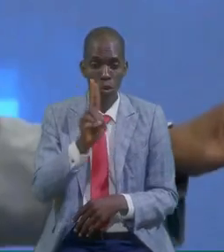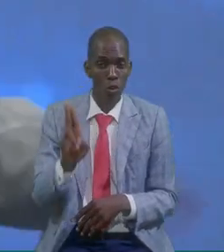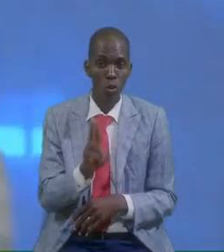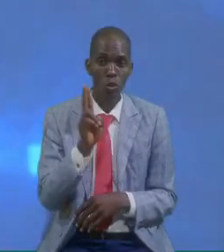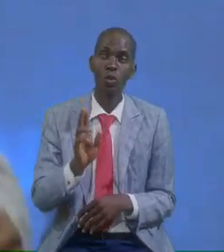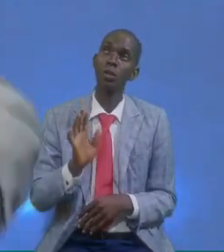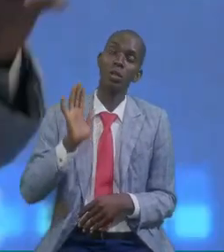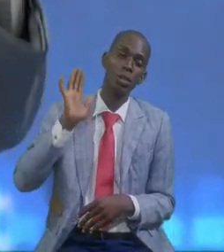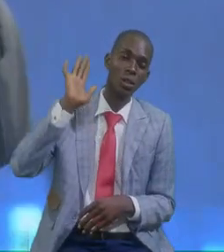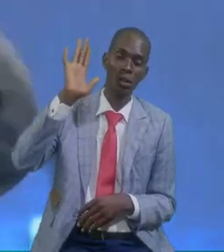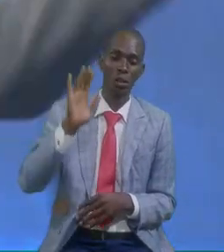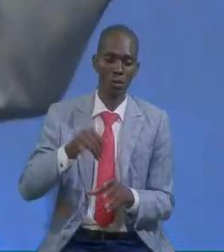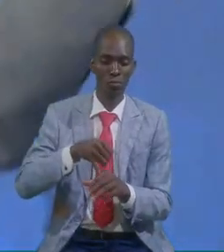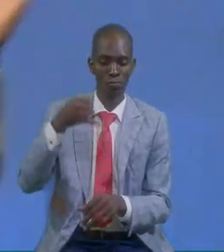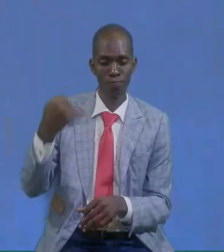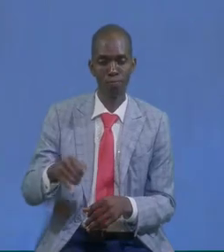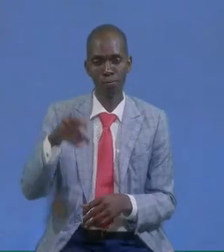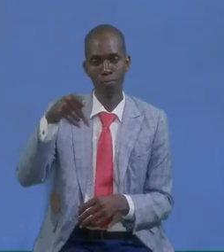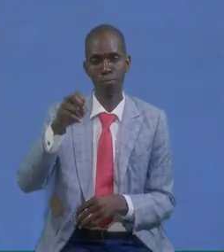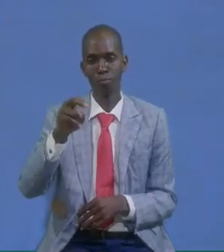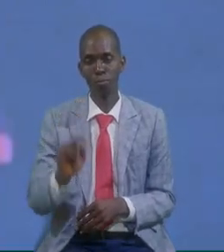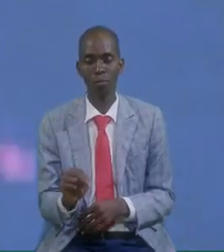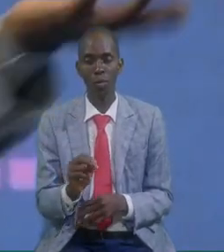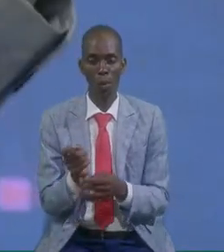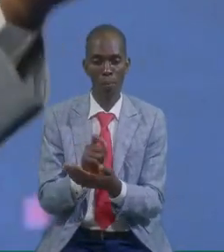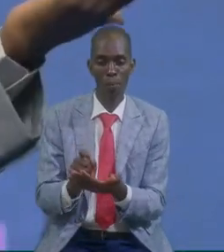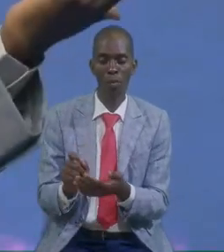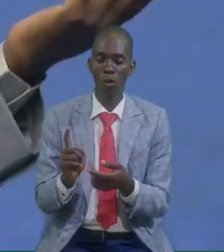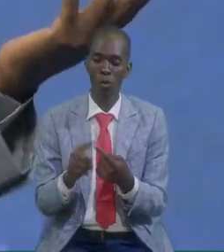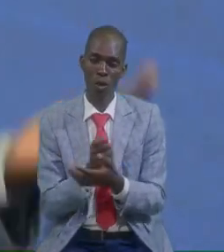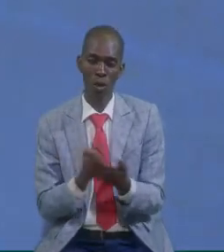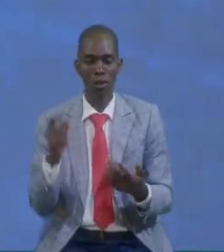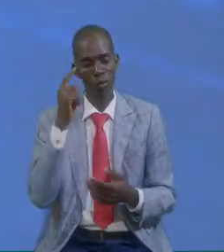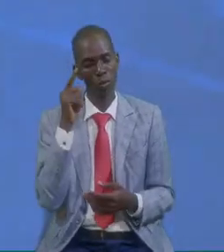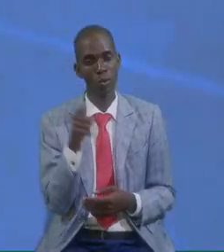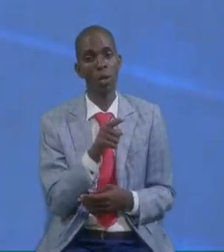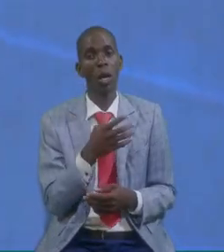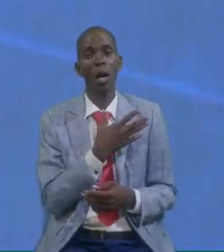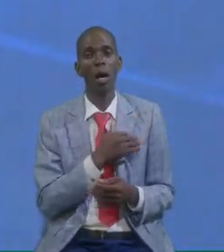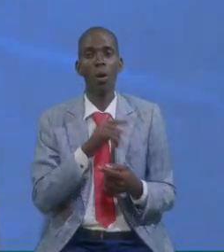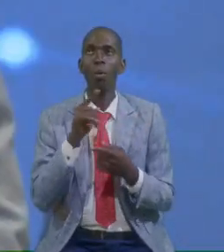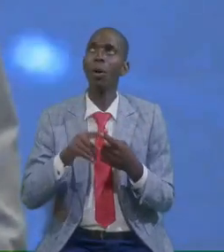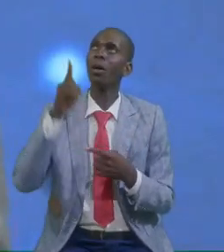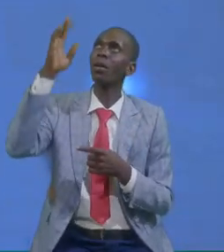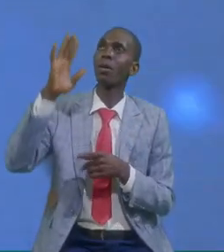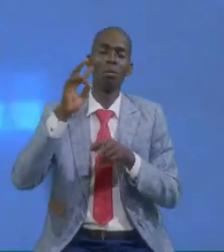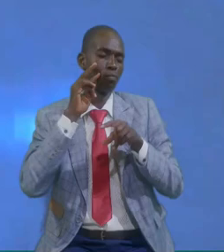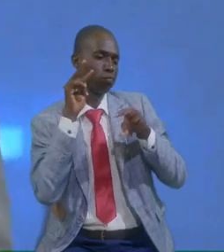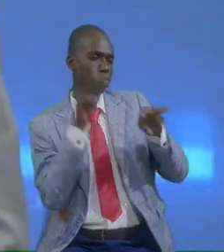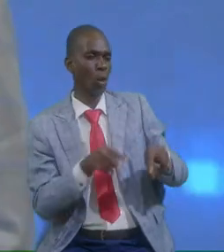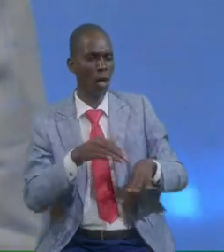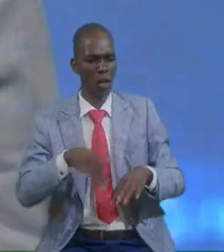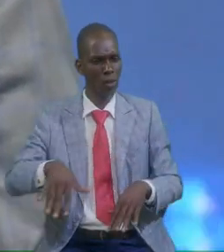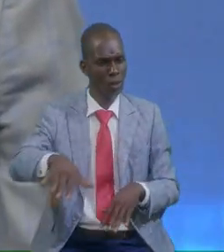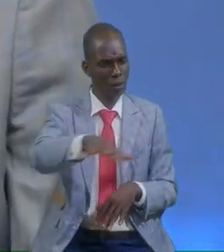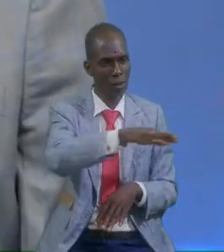to you. And when the Ancient of Days looks at you, what can he call you? Ancient of Days